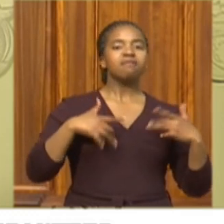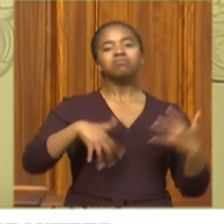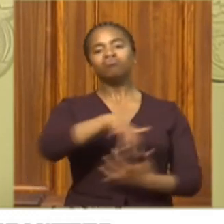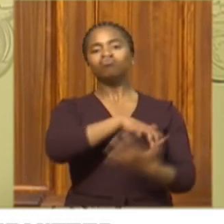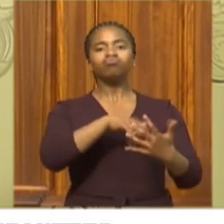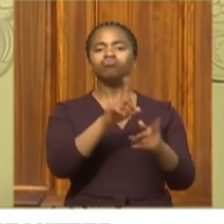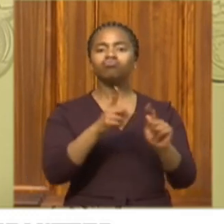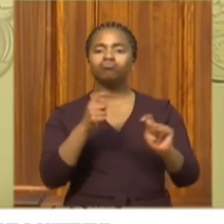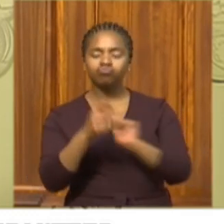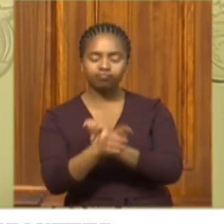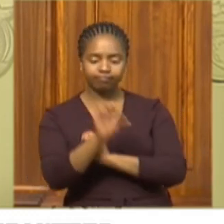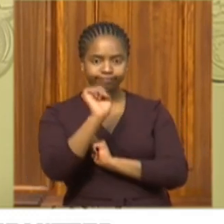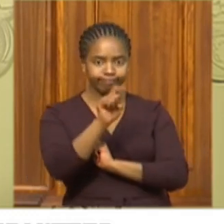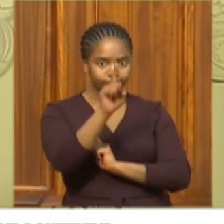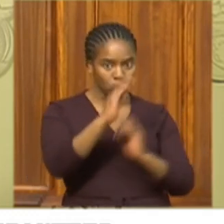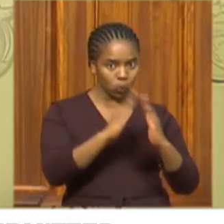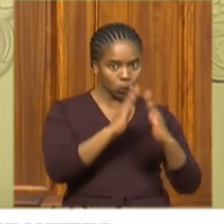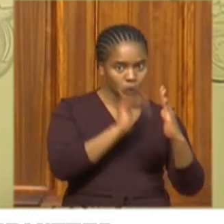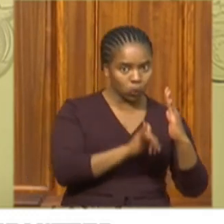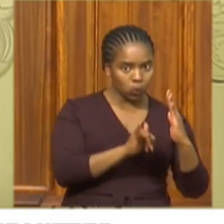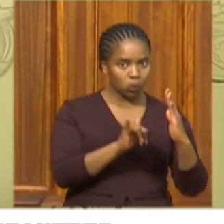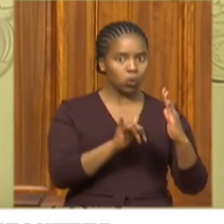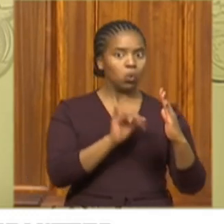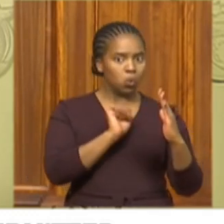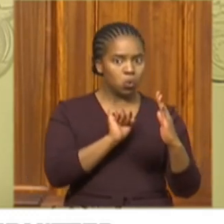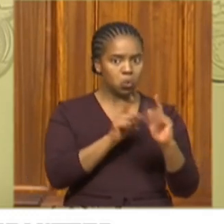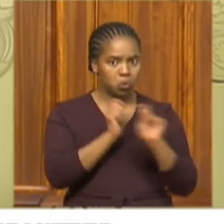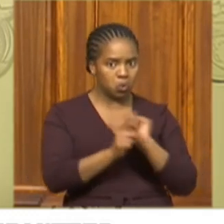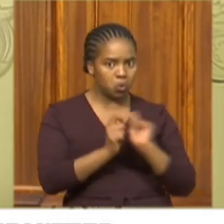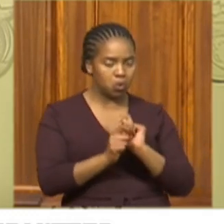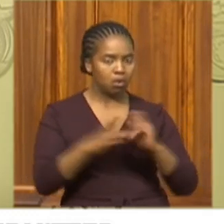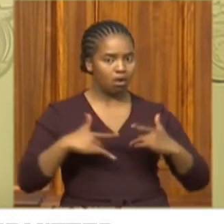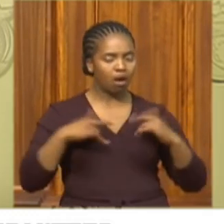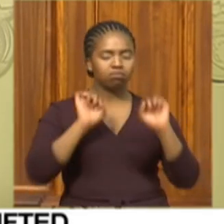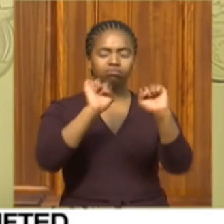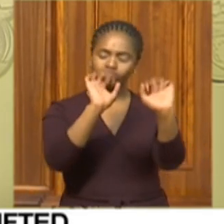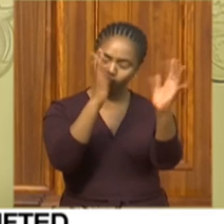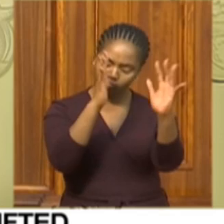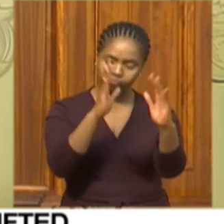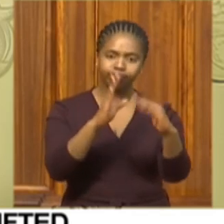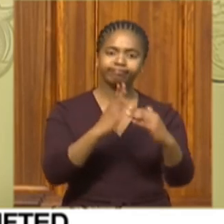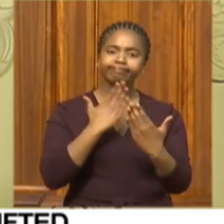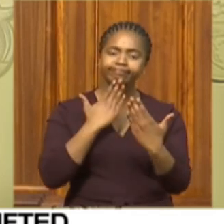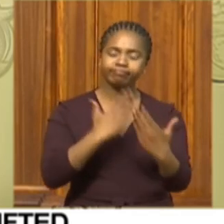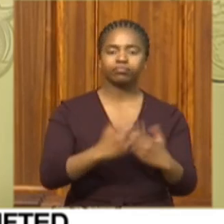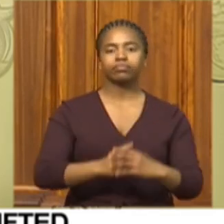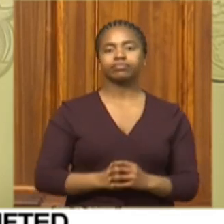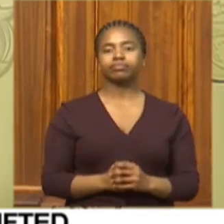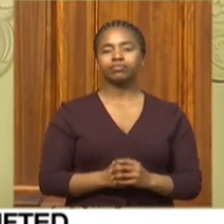life to meet this reality. I must also make mention,